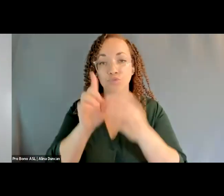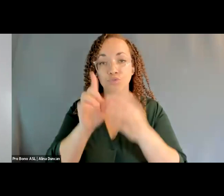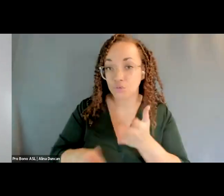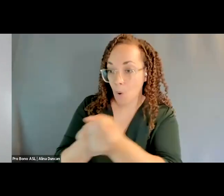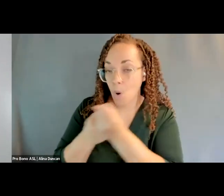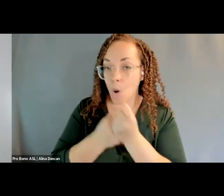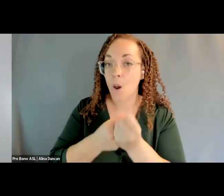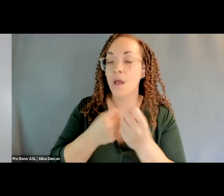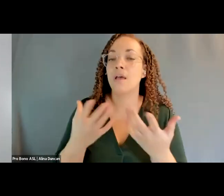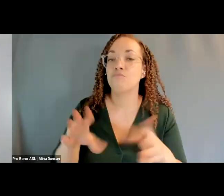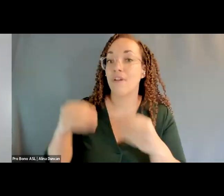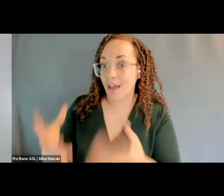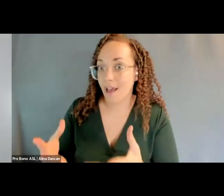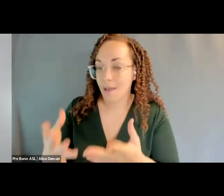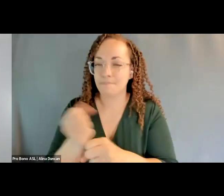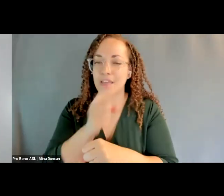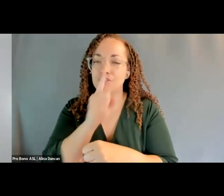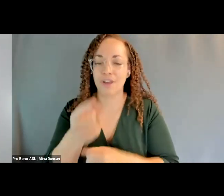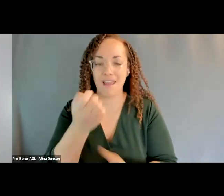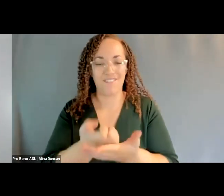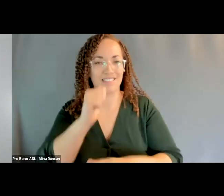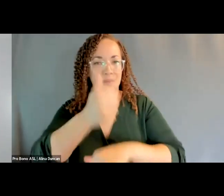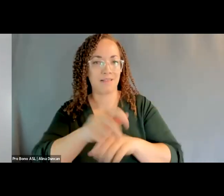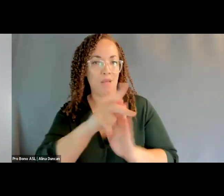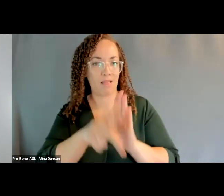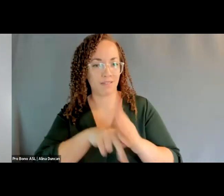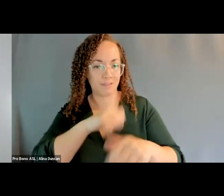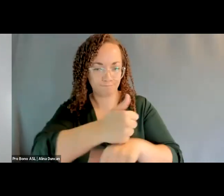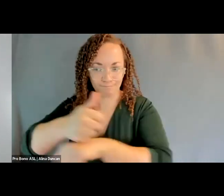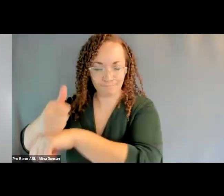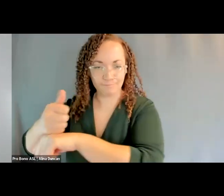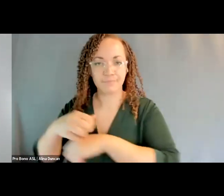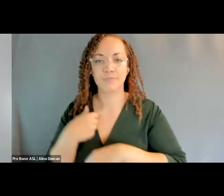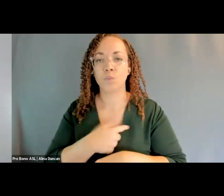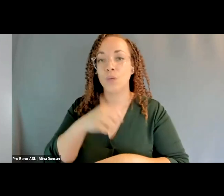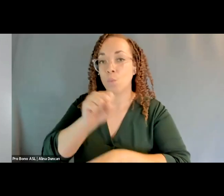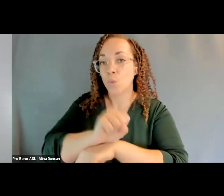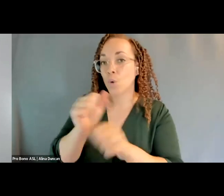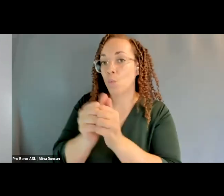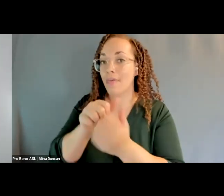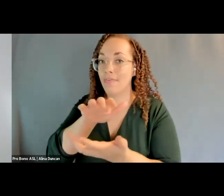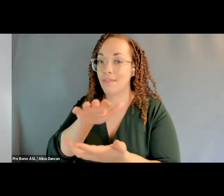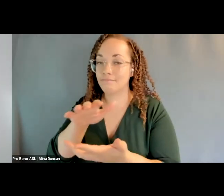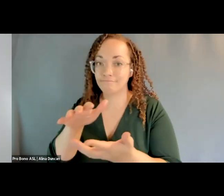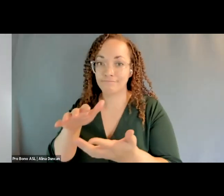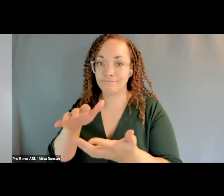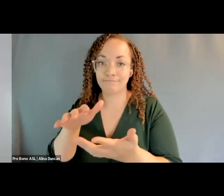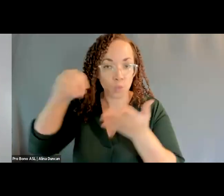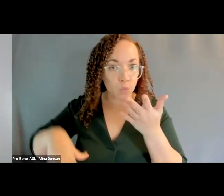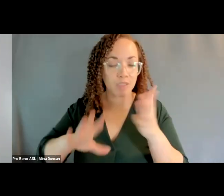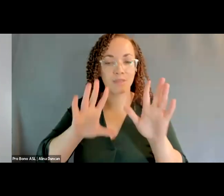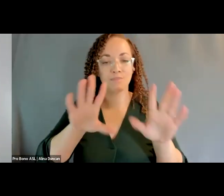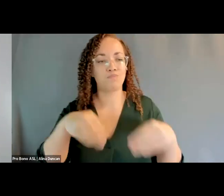the most evidence-based policies. We work with academics by providing media, advocacy, and research translation